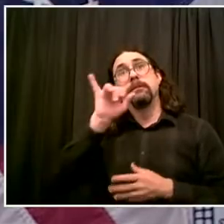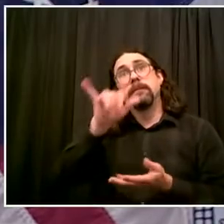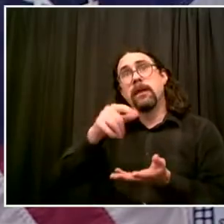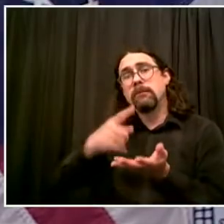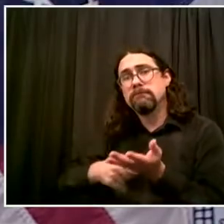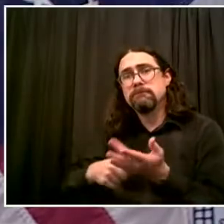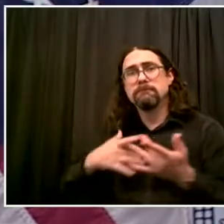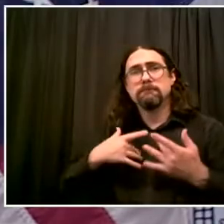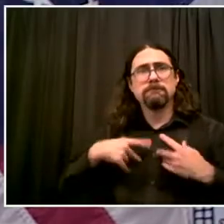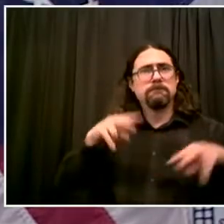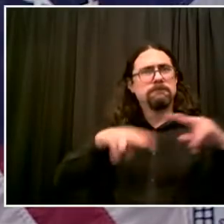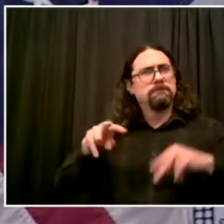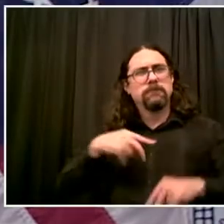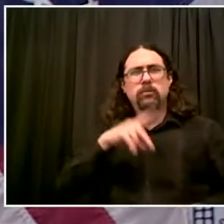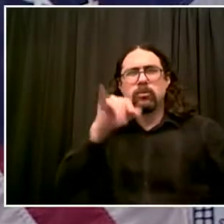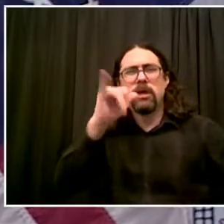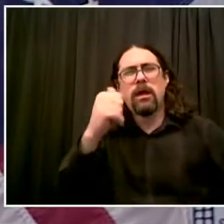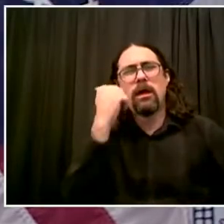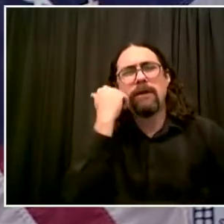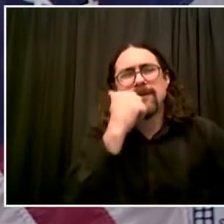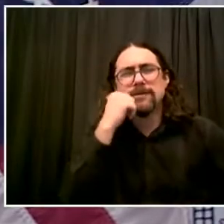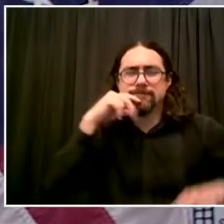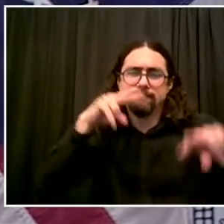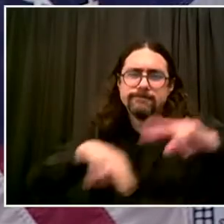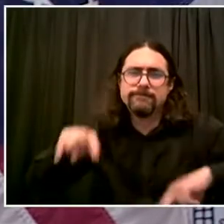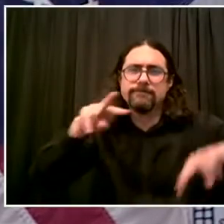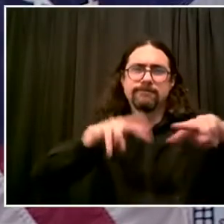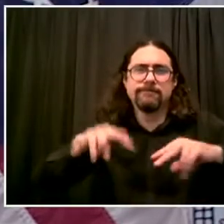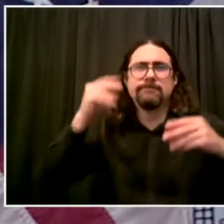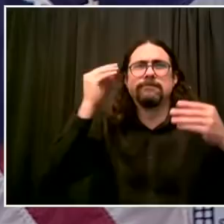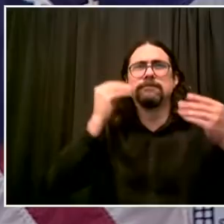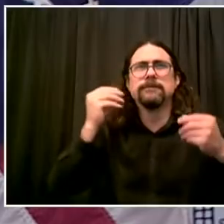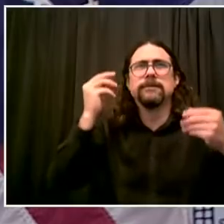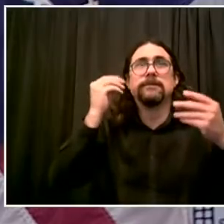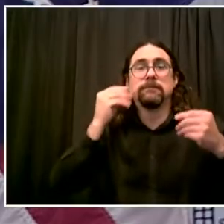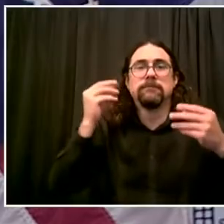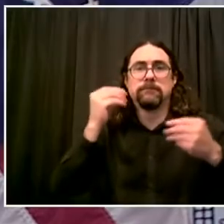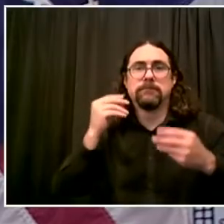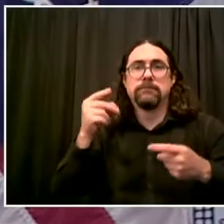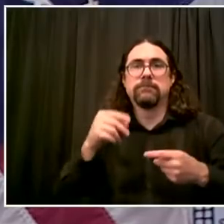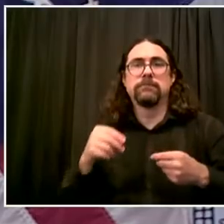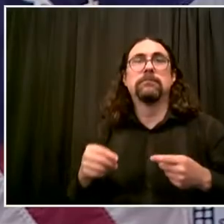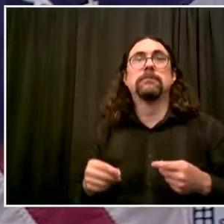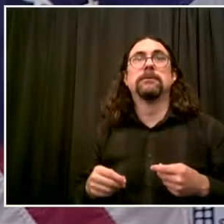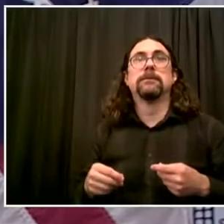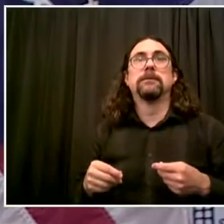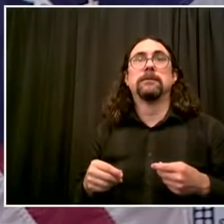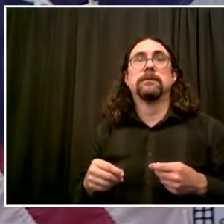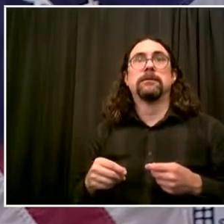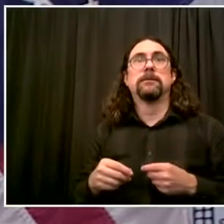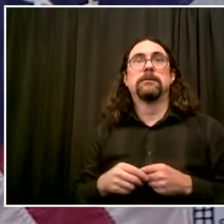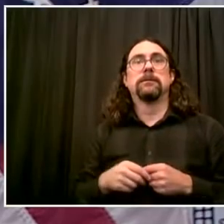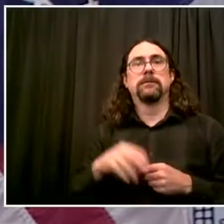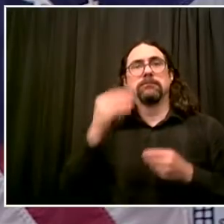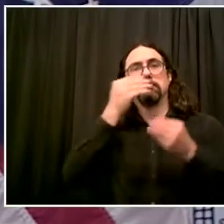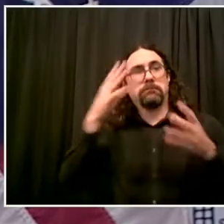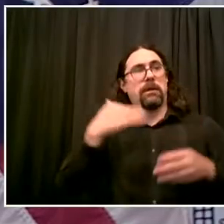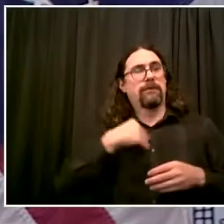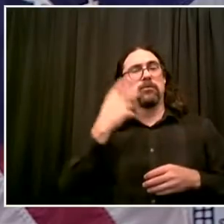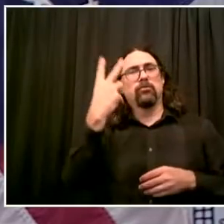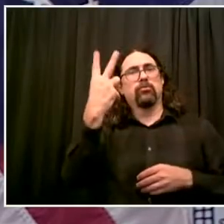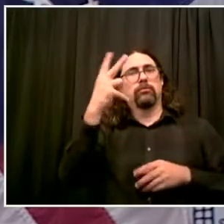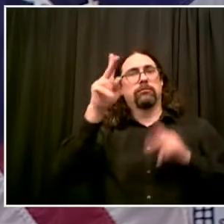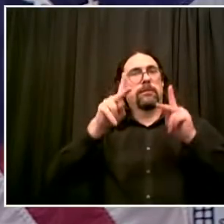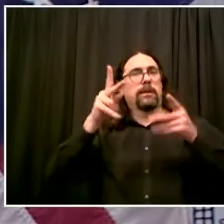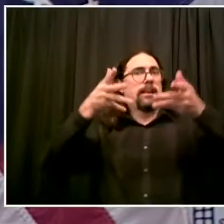We have time for two more today. The next is Andrea from CBS. Gersh still out there, or is he gone? Gersh is going, he gets one more chance? We're going to try and get to